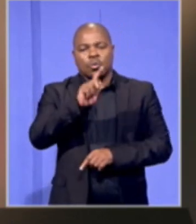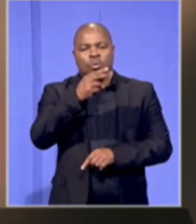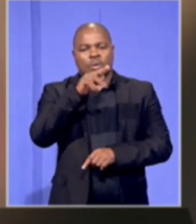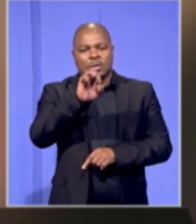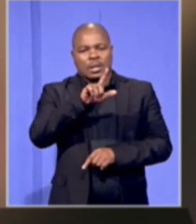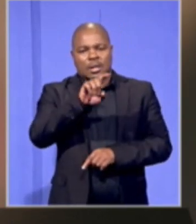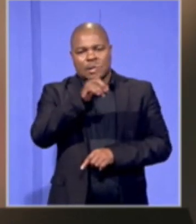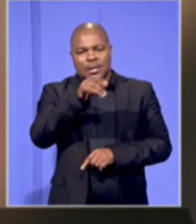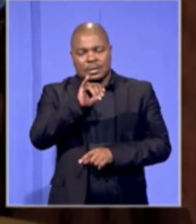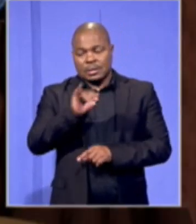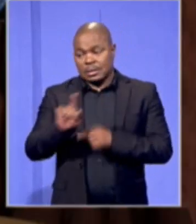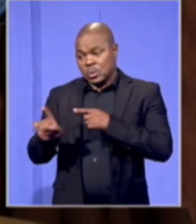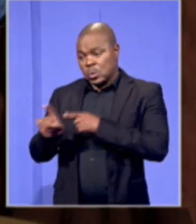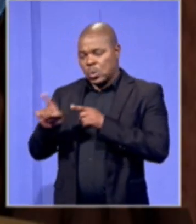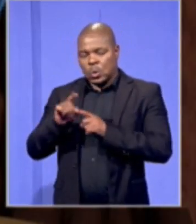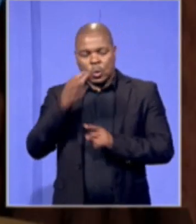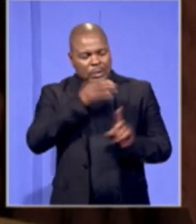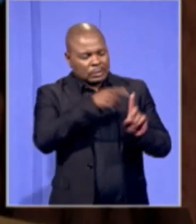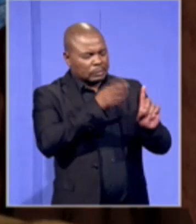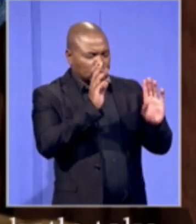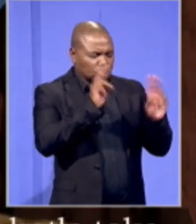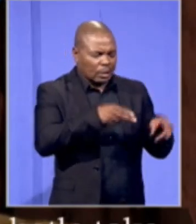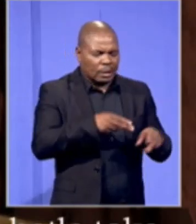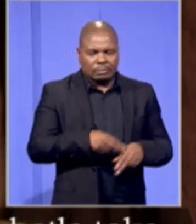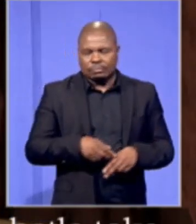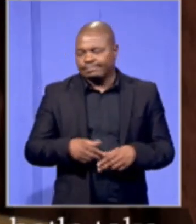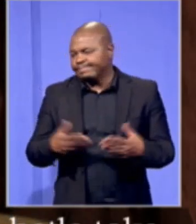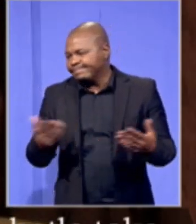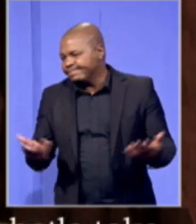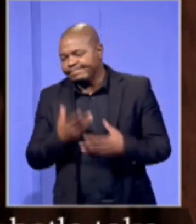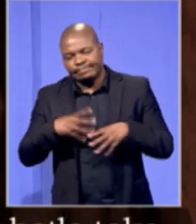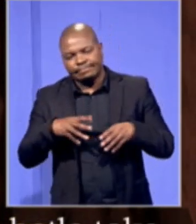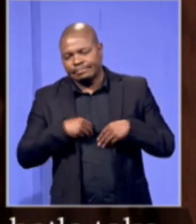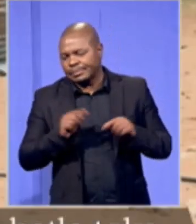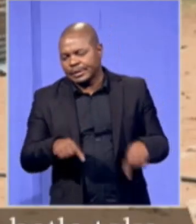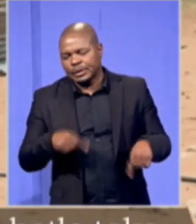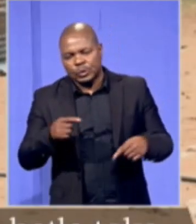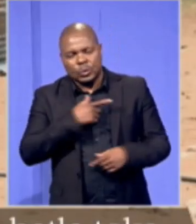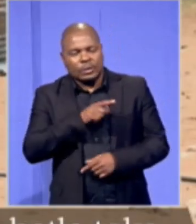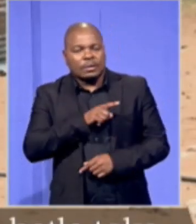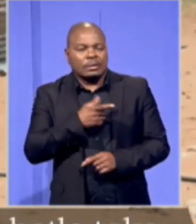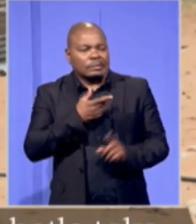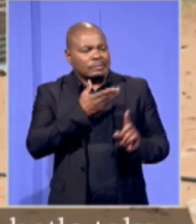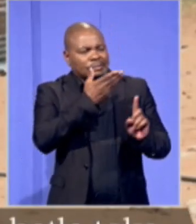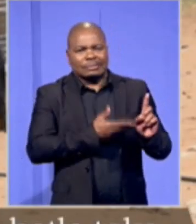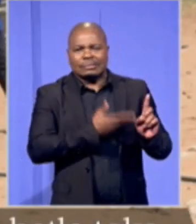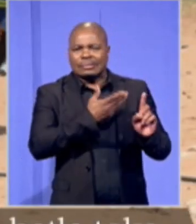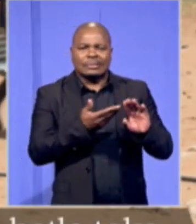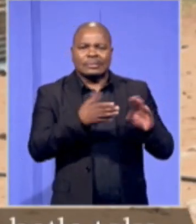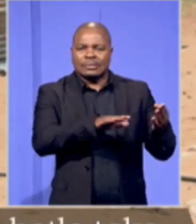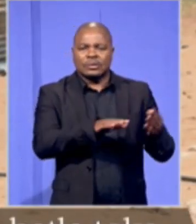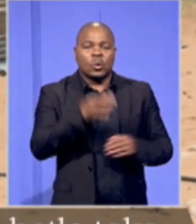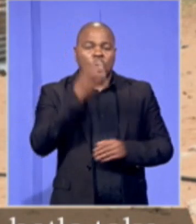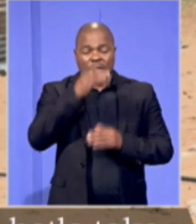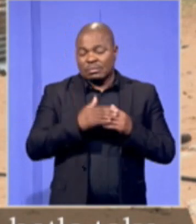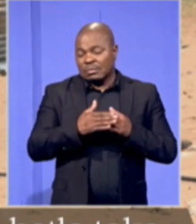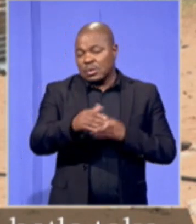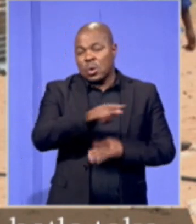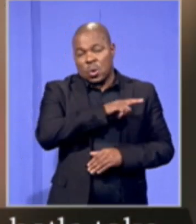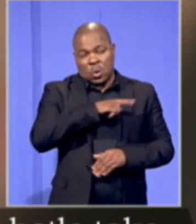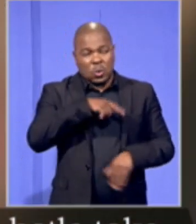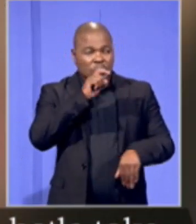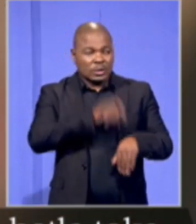a re o retelelwa ke go amogela ka go tlhokafala setlhogo ga setlogolo sa gagwe a re tiragalo eno e tlile go tsaya dingwaga di le dintsi pele